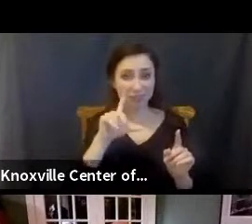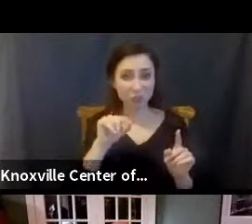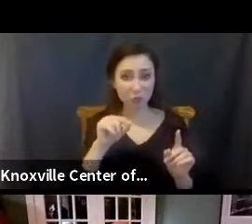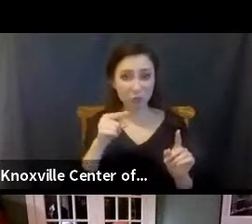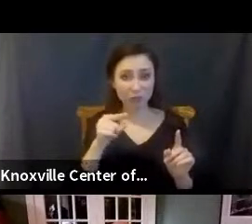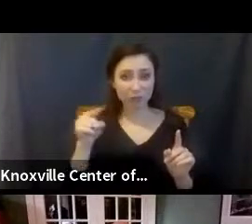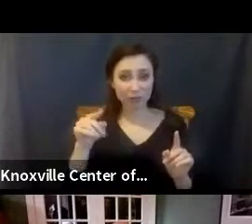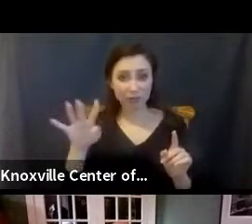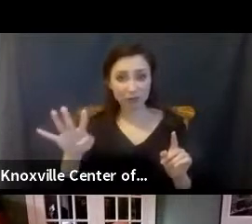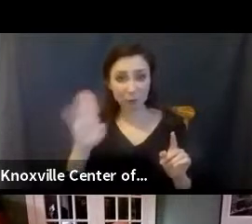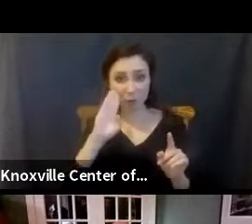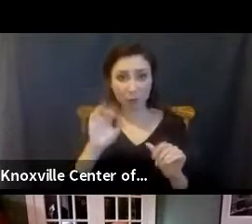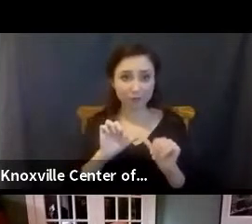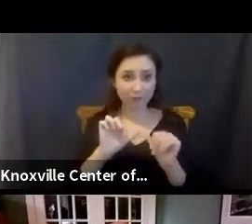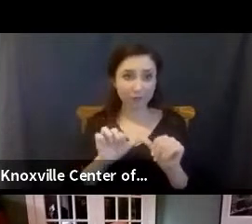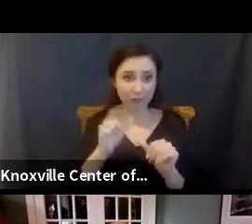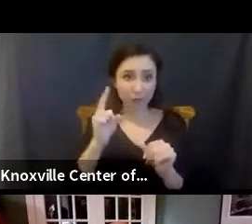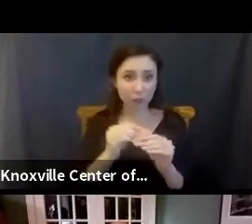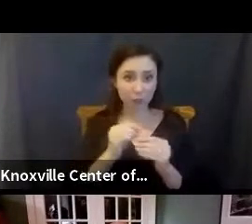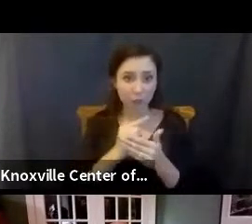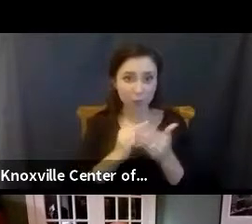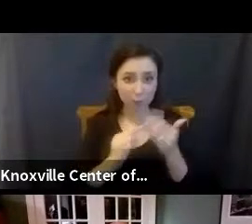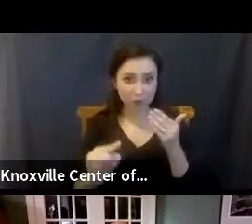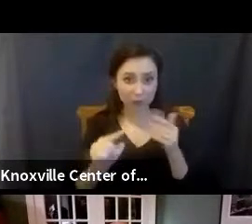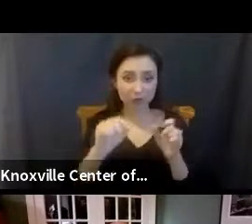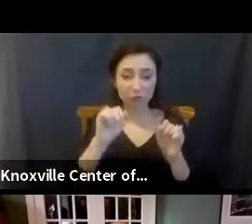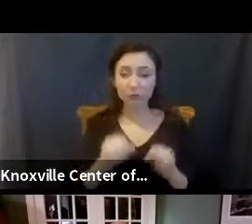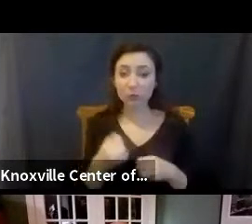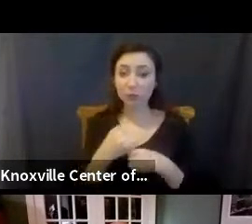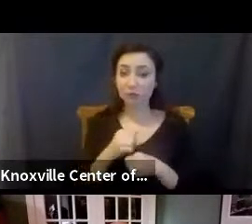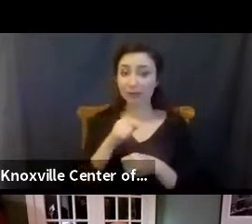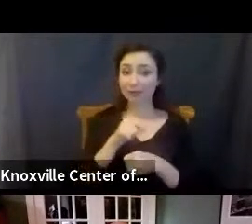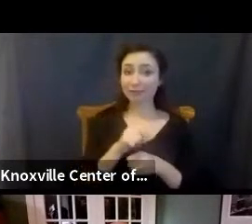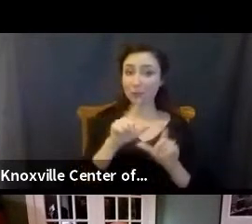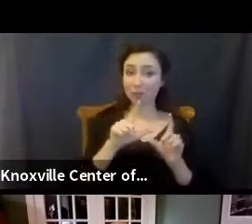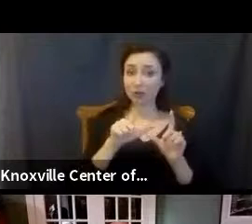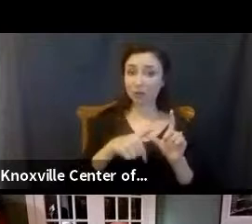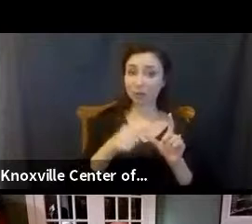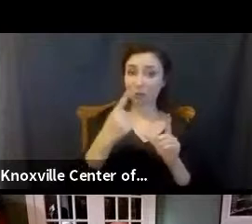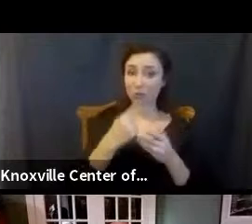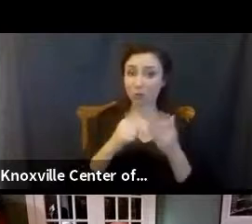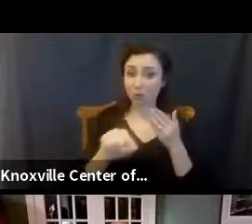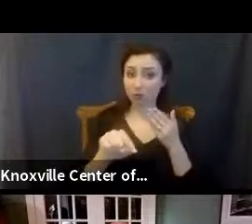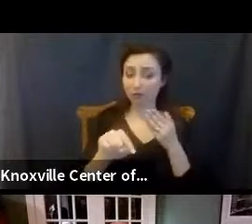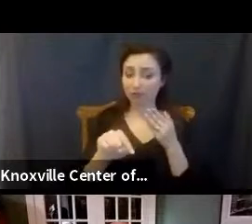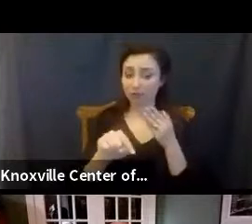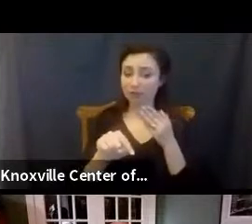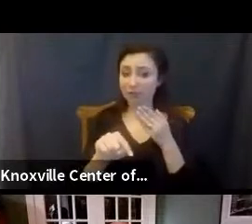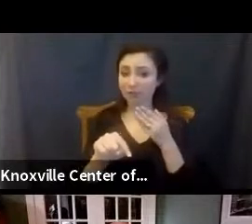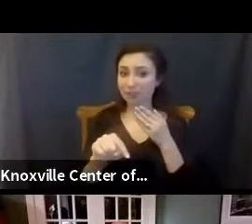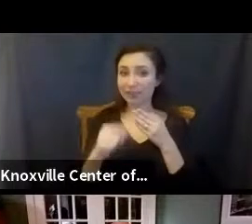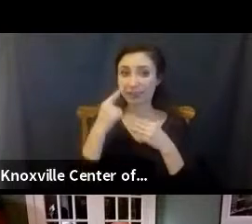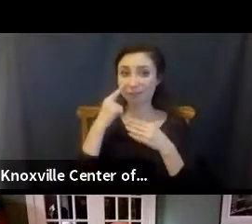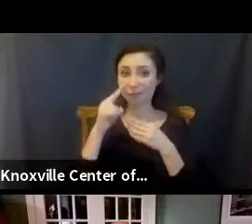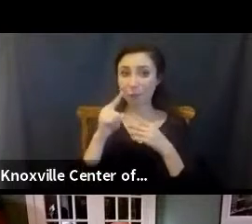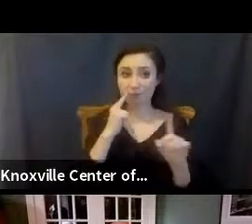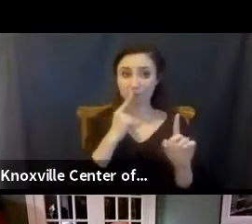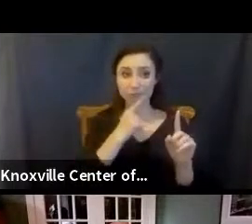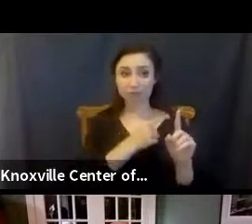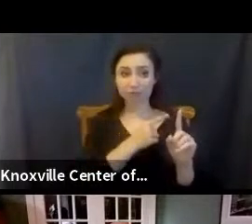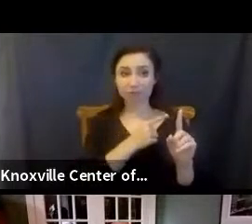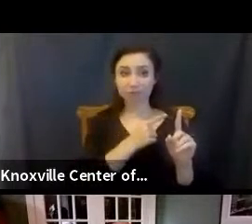2020-4 was going to go one more week. We could make this one expire in 1 week for the purposes